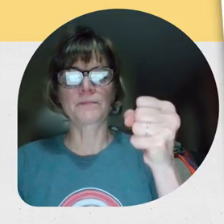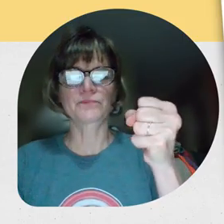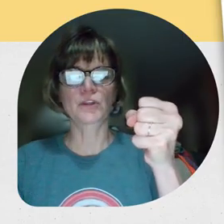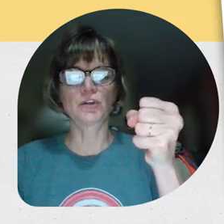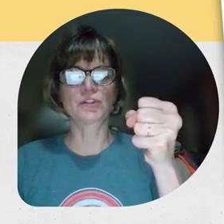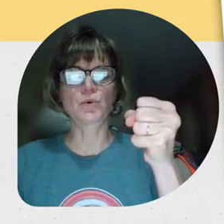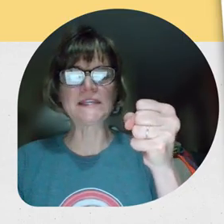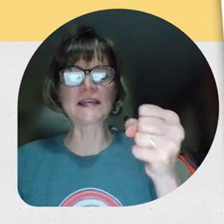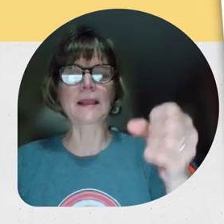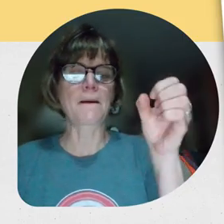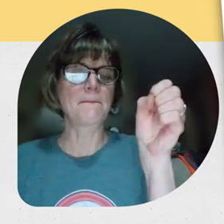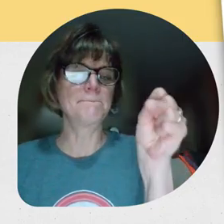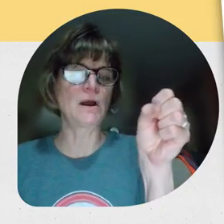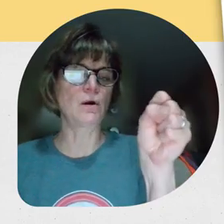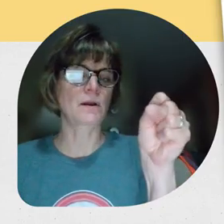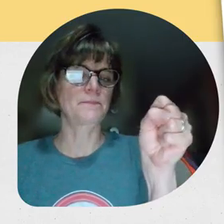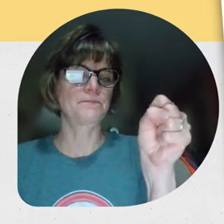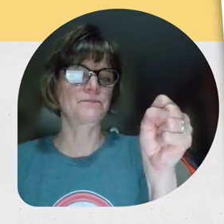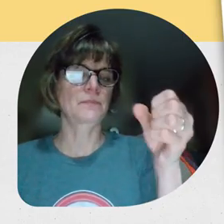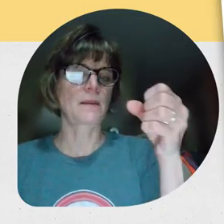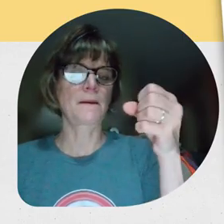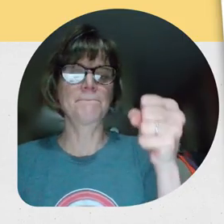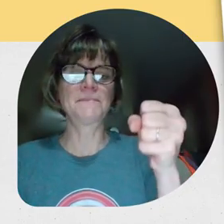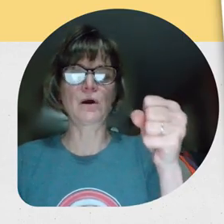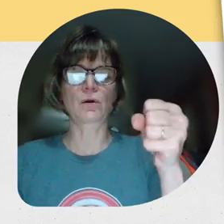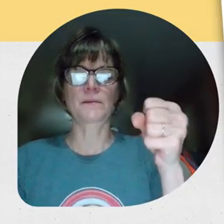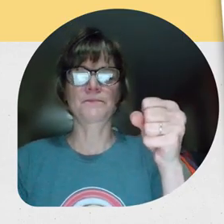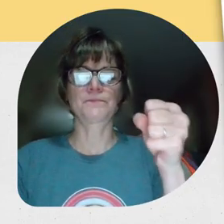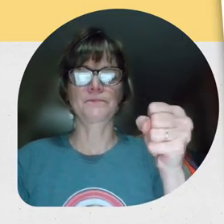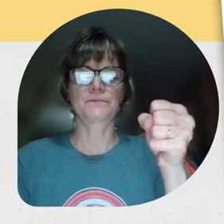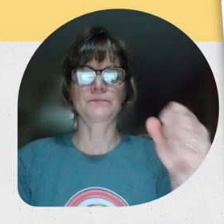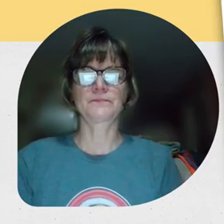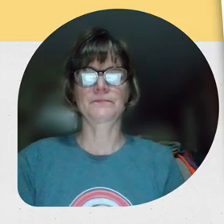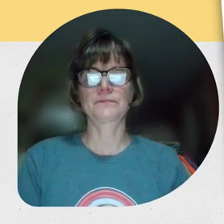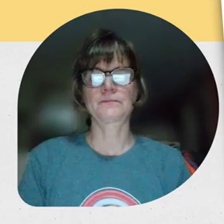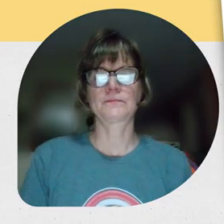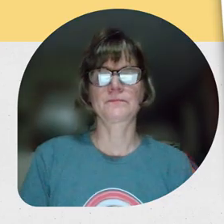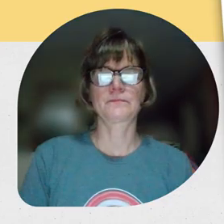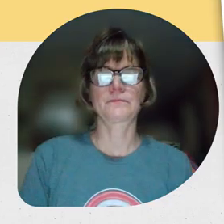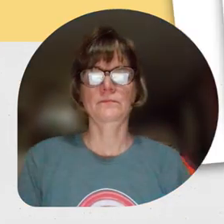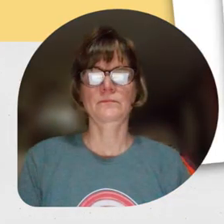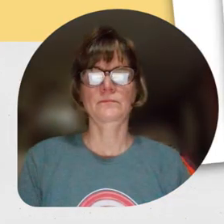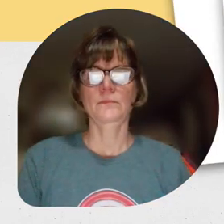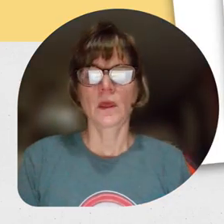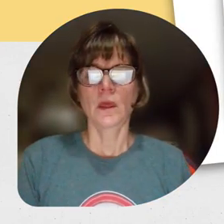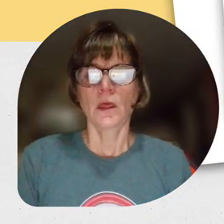Milk. You're squeezing. Milk. Milk.